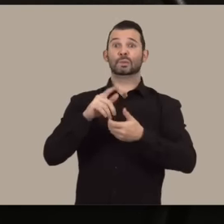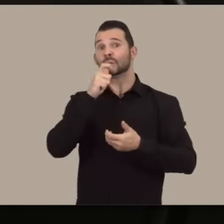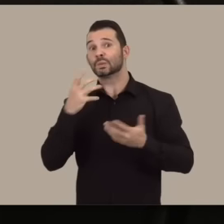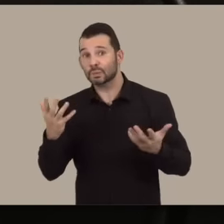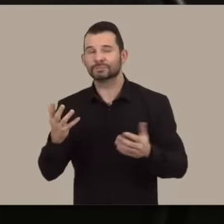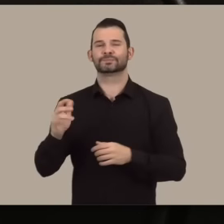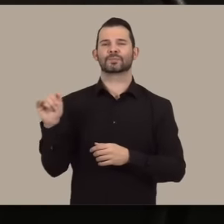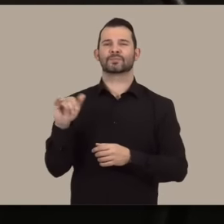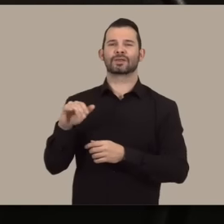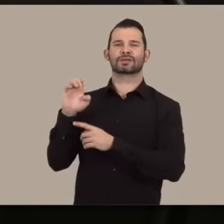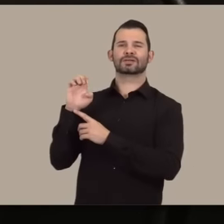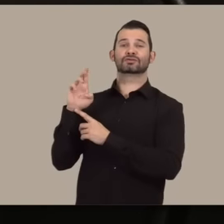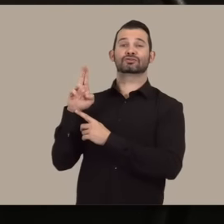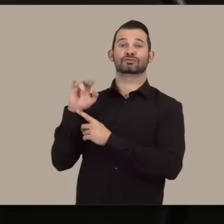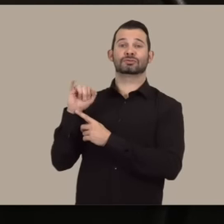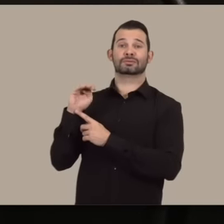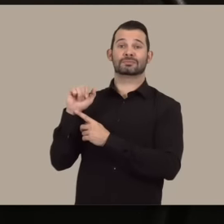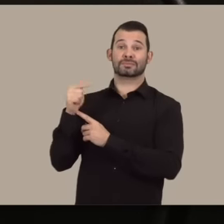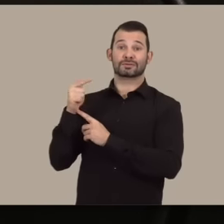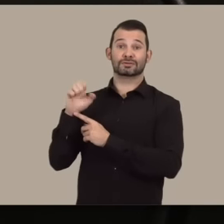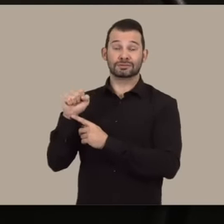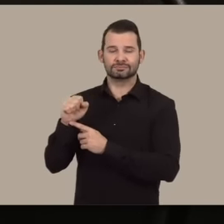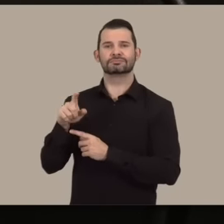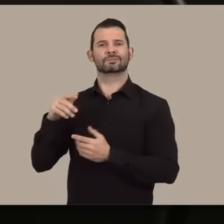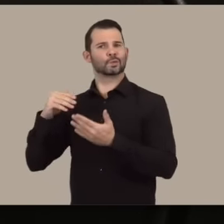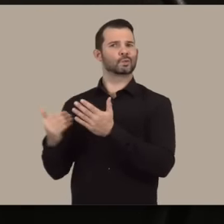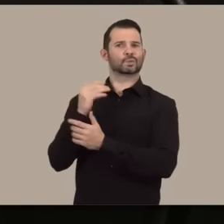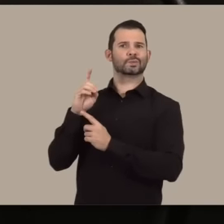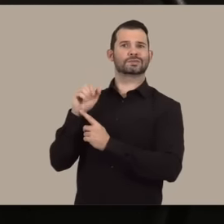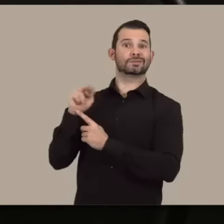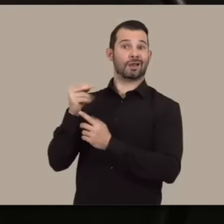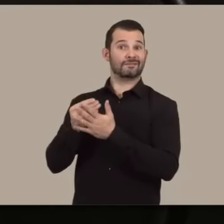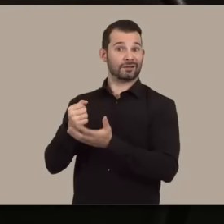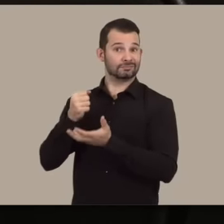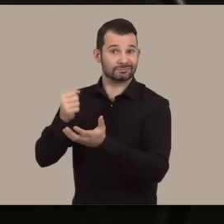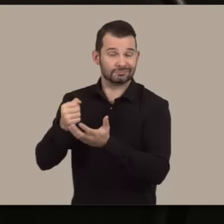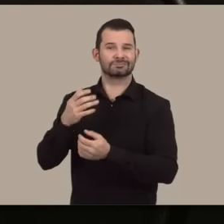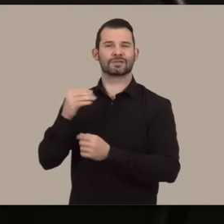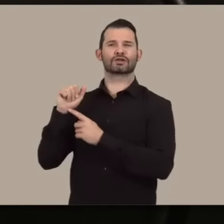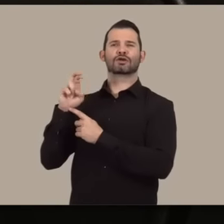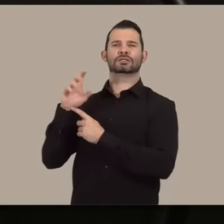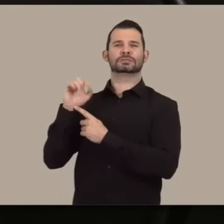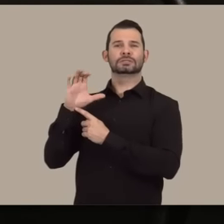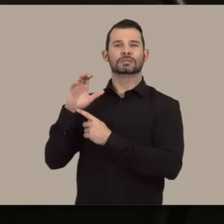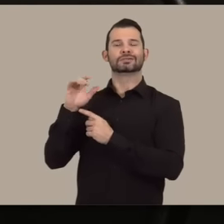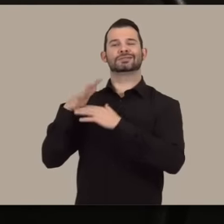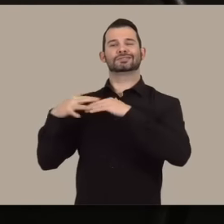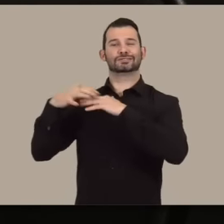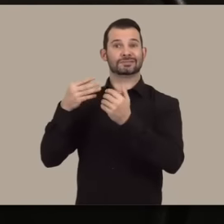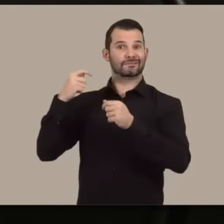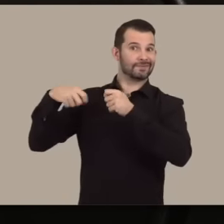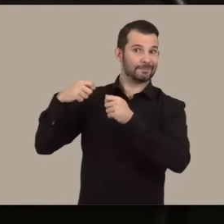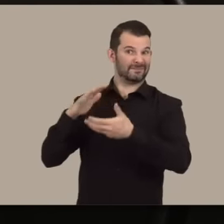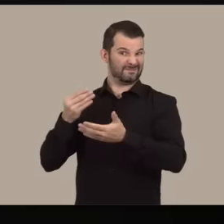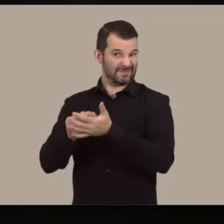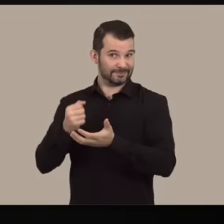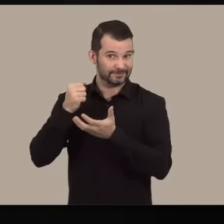key international partners, such as URIMAGE, the New Dam Fund, and the Arctic Indigenous Film